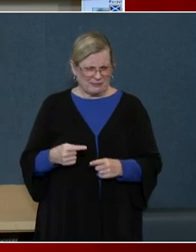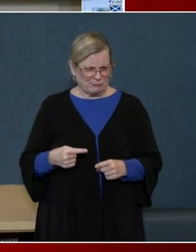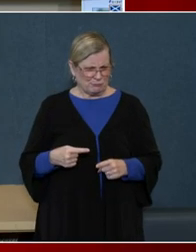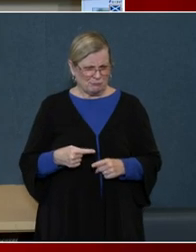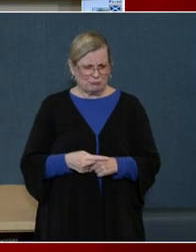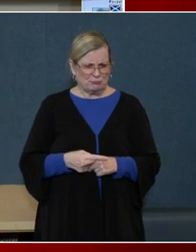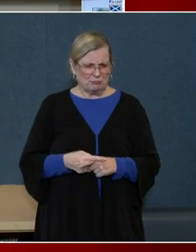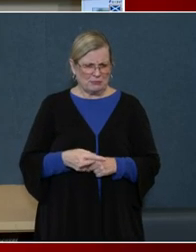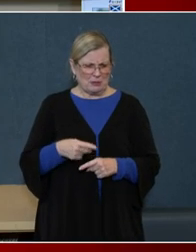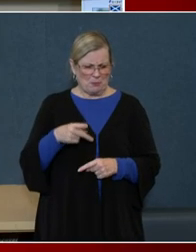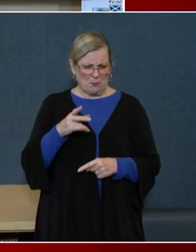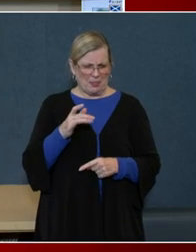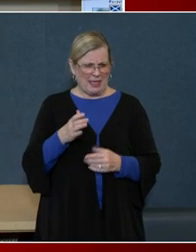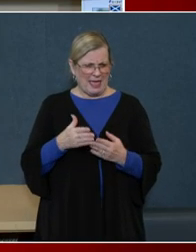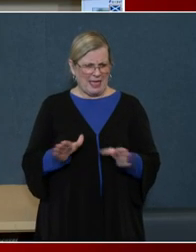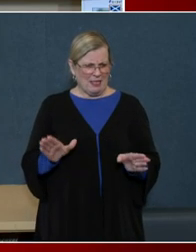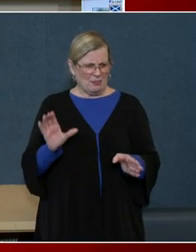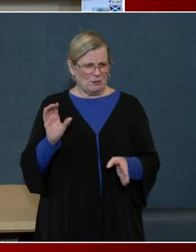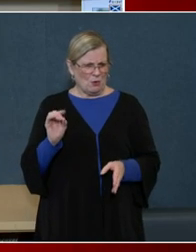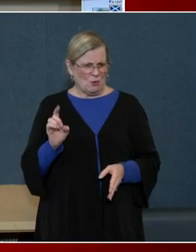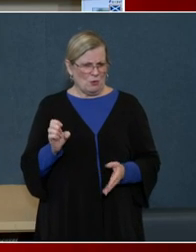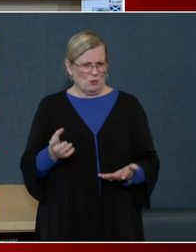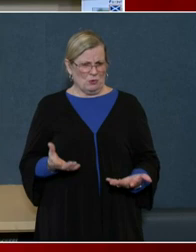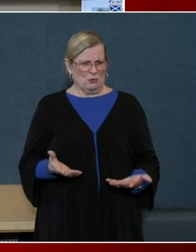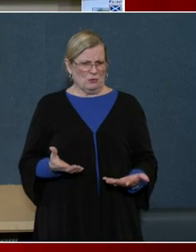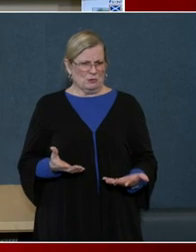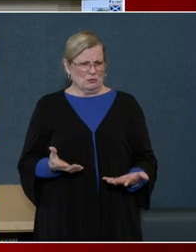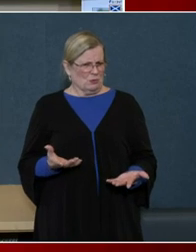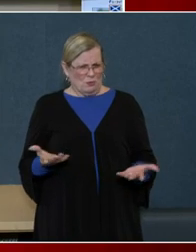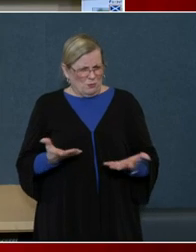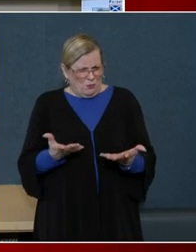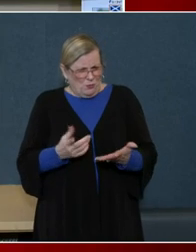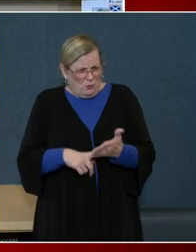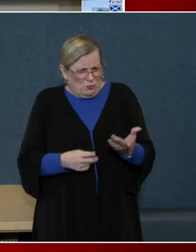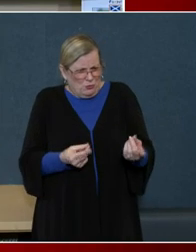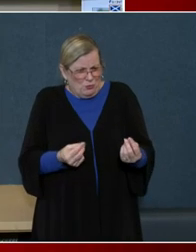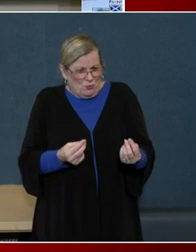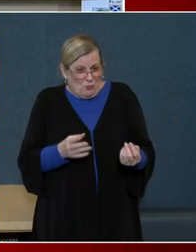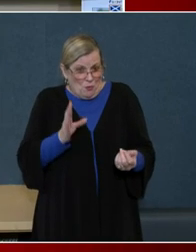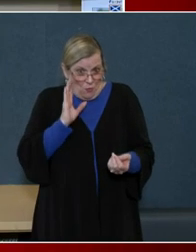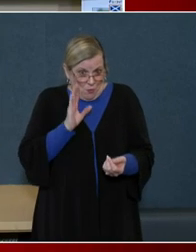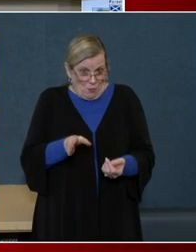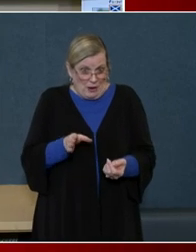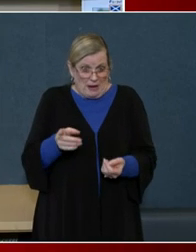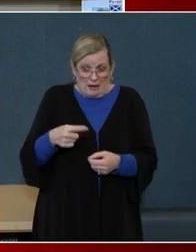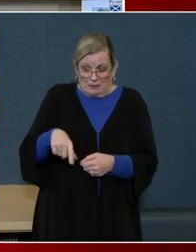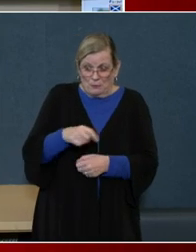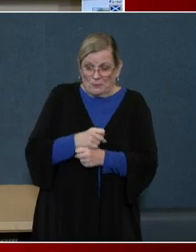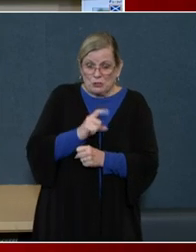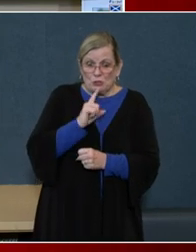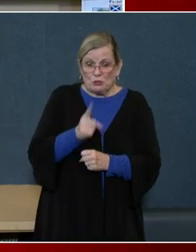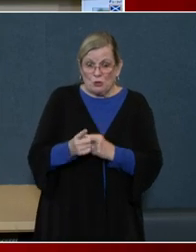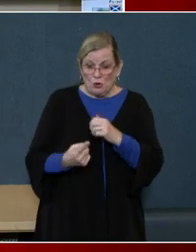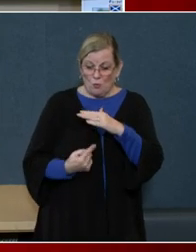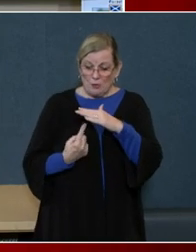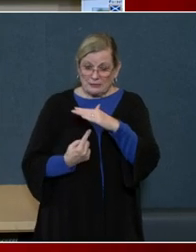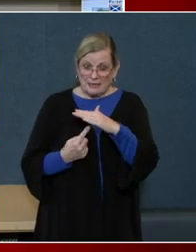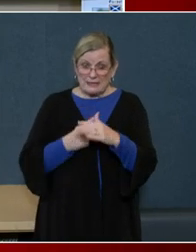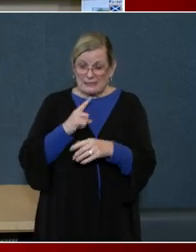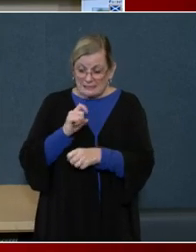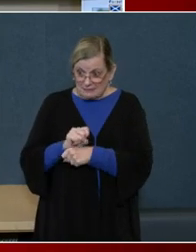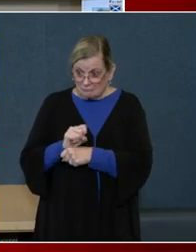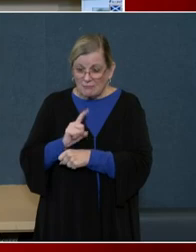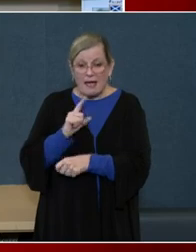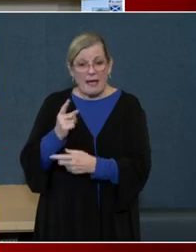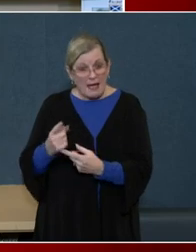has put forward about when people should quarantine. So what are you going to do about that? Are you going to ensure that he quarantines? Is there anything you can do to make sure that he's not